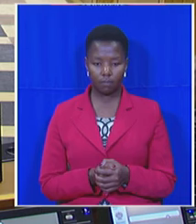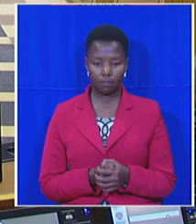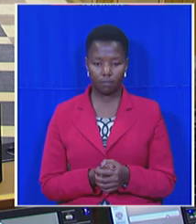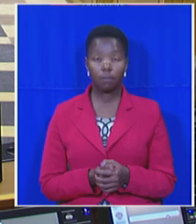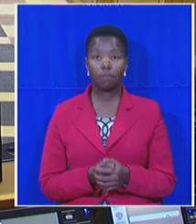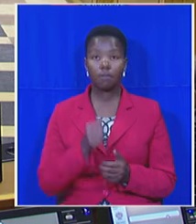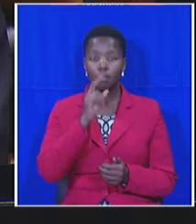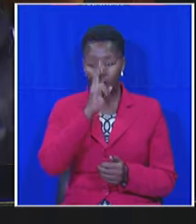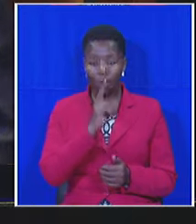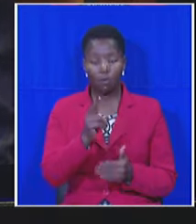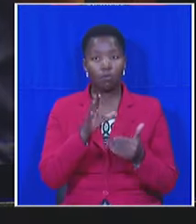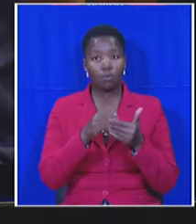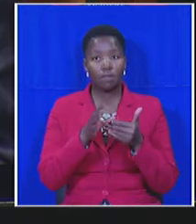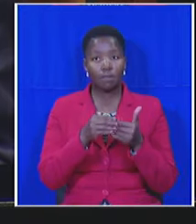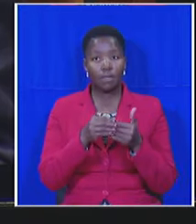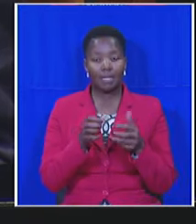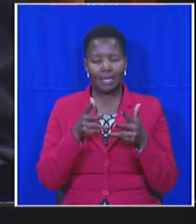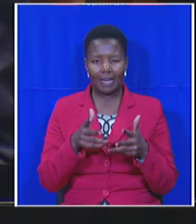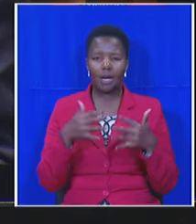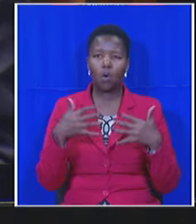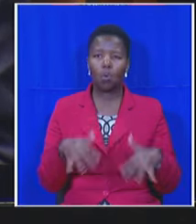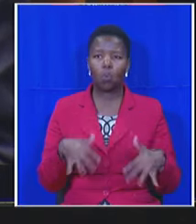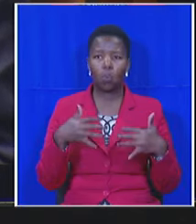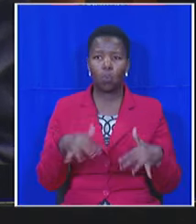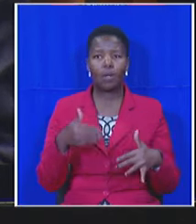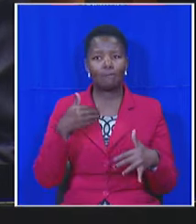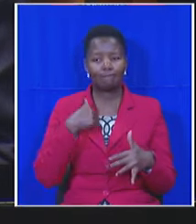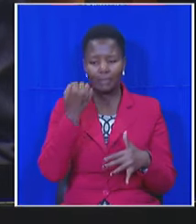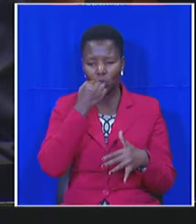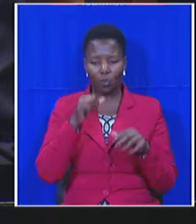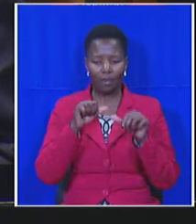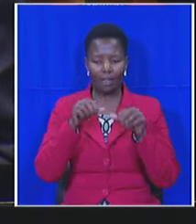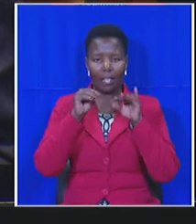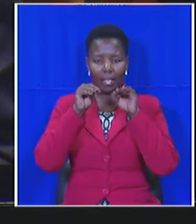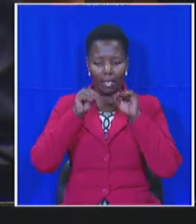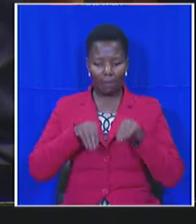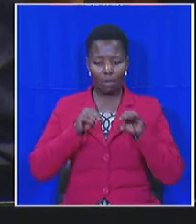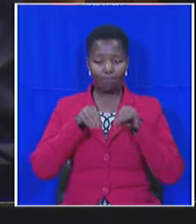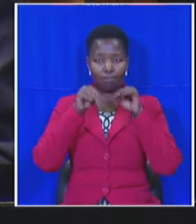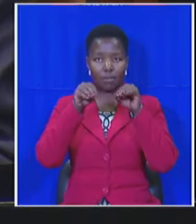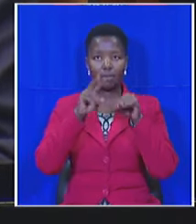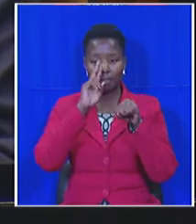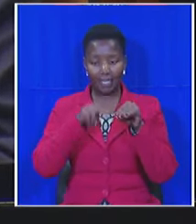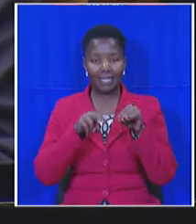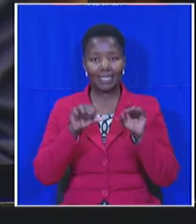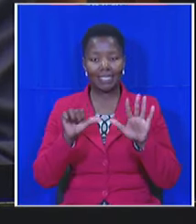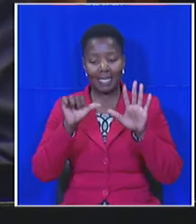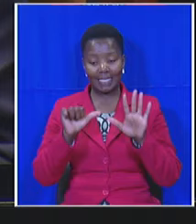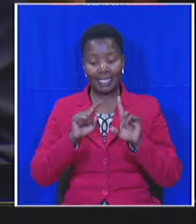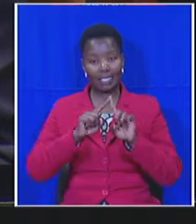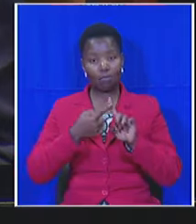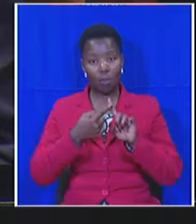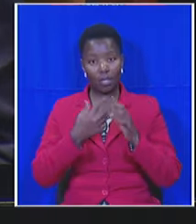Honorable members, we skipped a vital step here. Let's request the Secretary to read the 6th order.